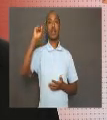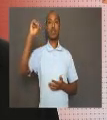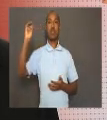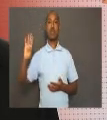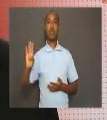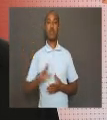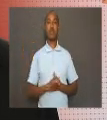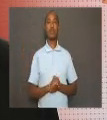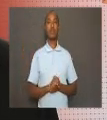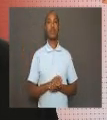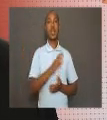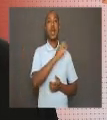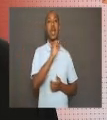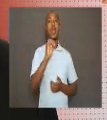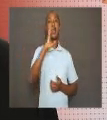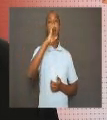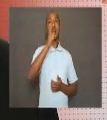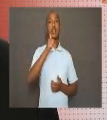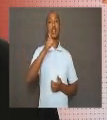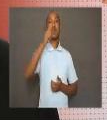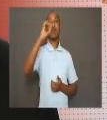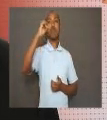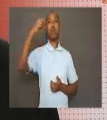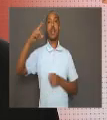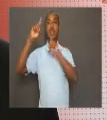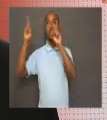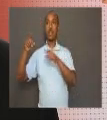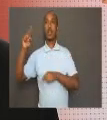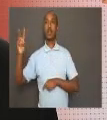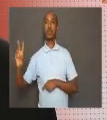sulfate and calcium hydroxide.